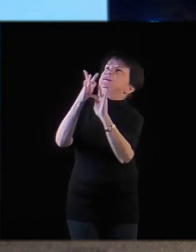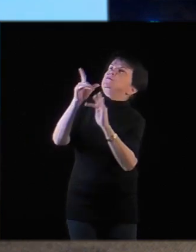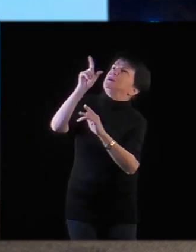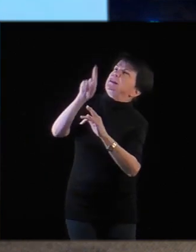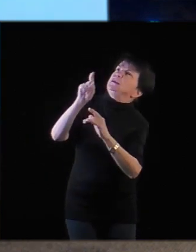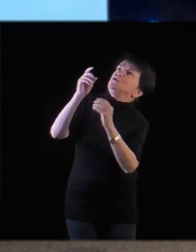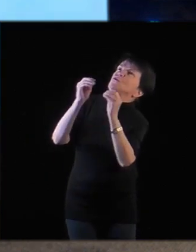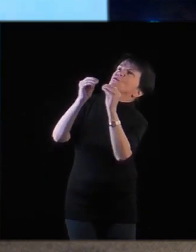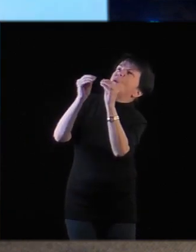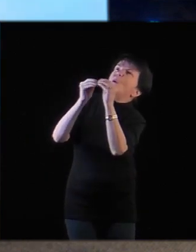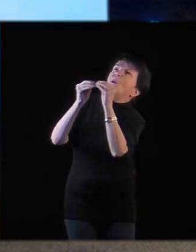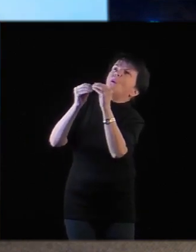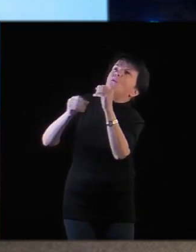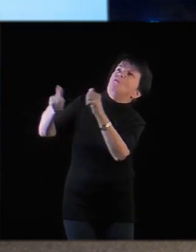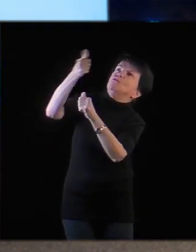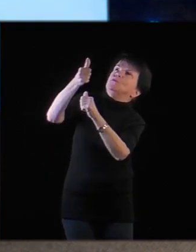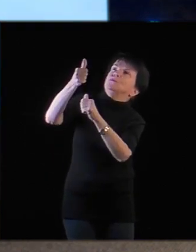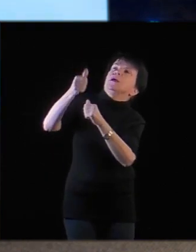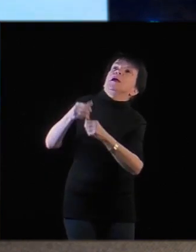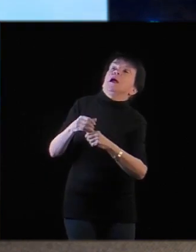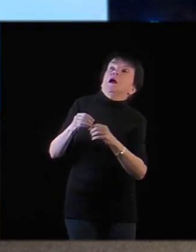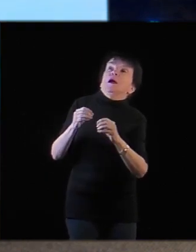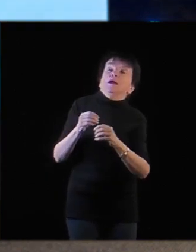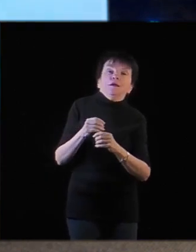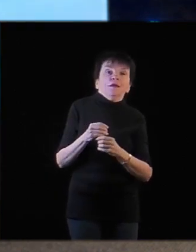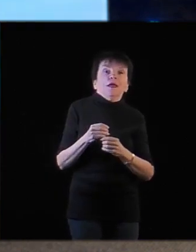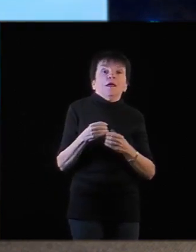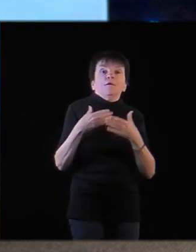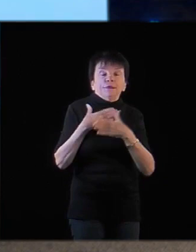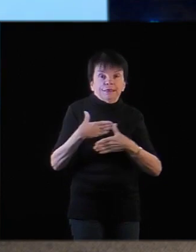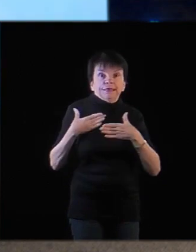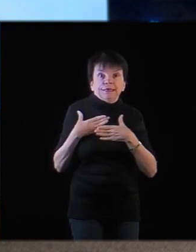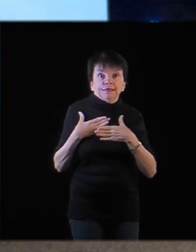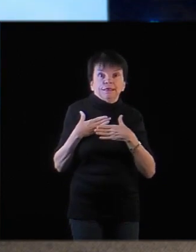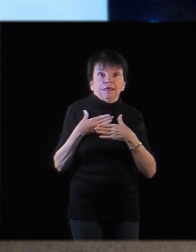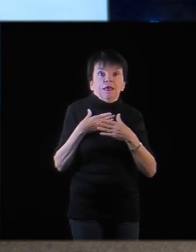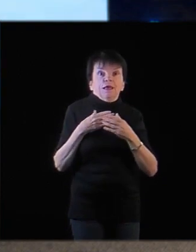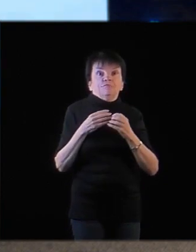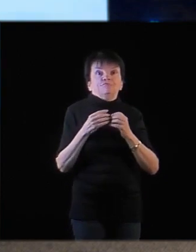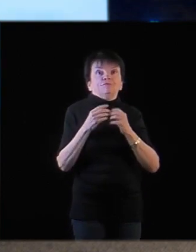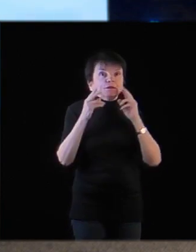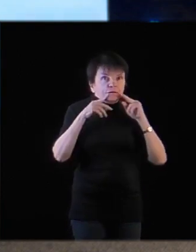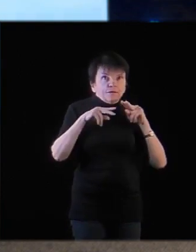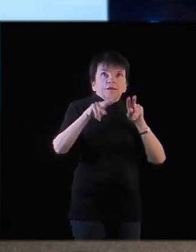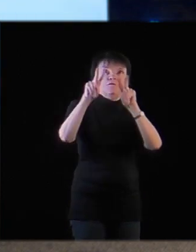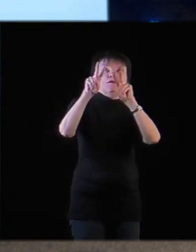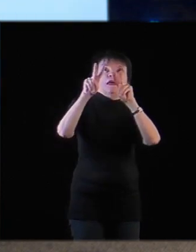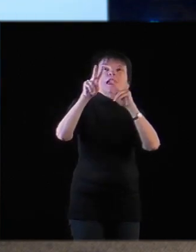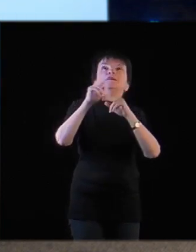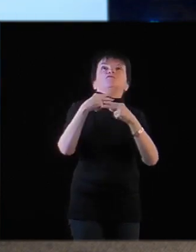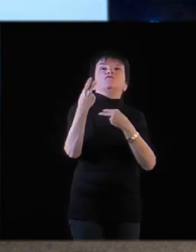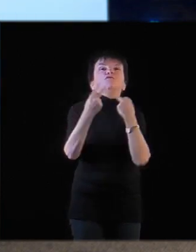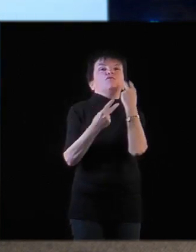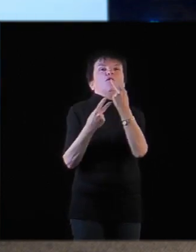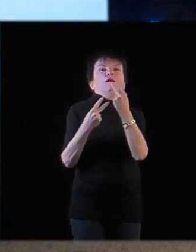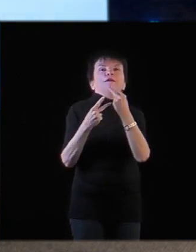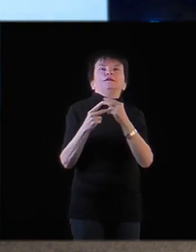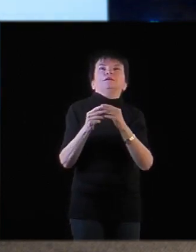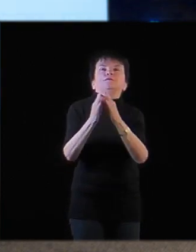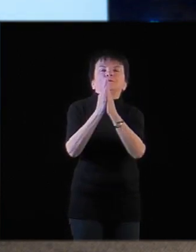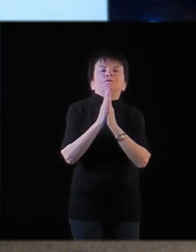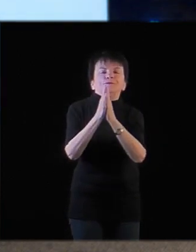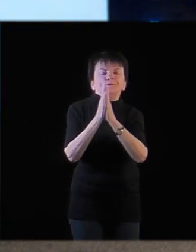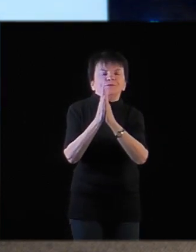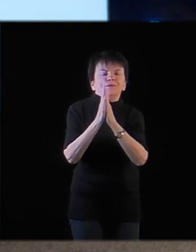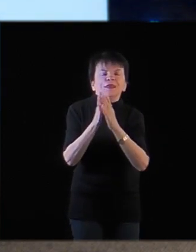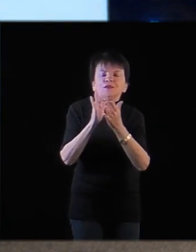now. With that in mind, will you lift your voice, lift your hands as we seek the Lord in prayer today? Jesus, we